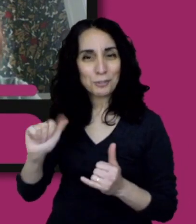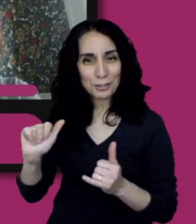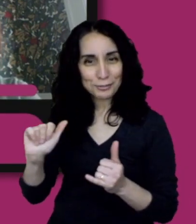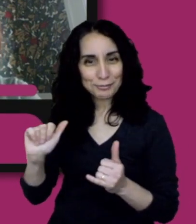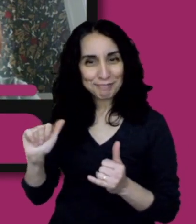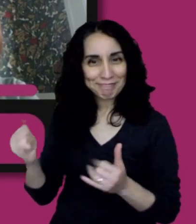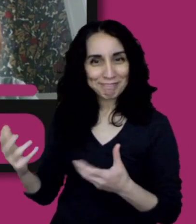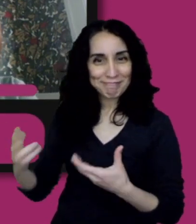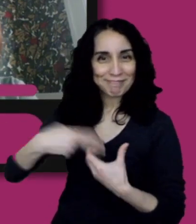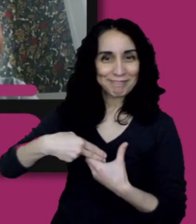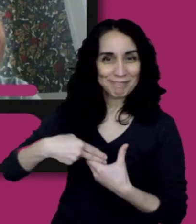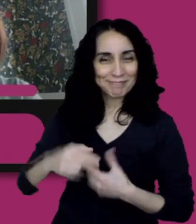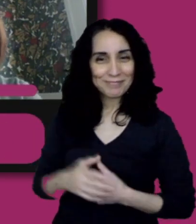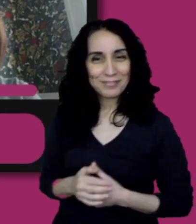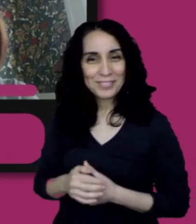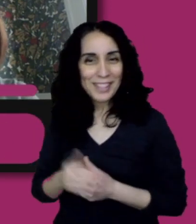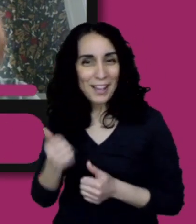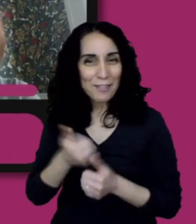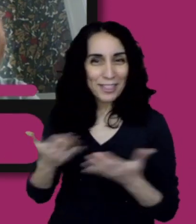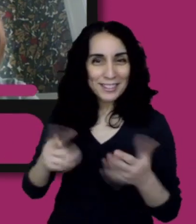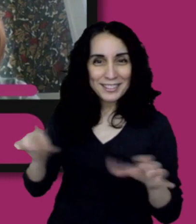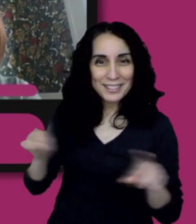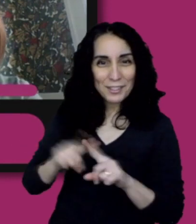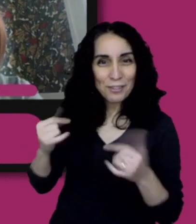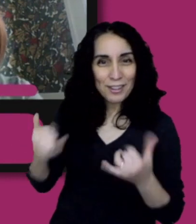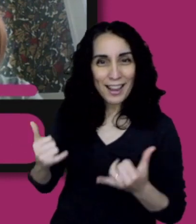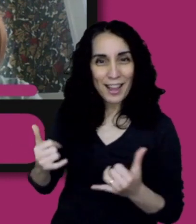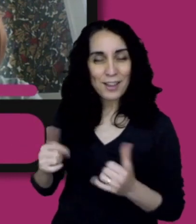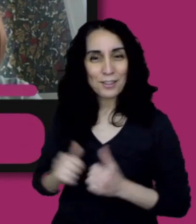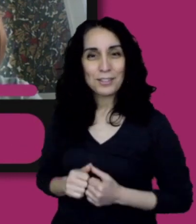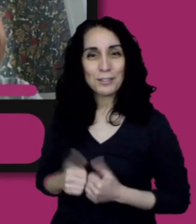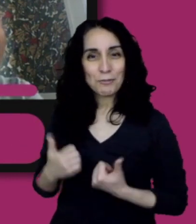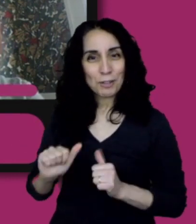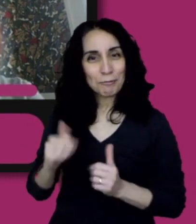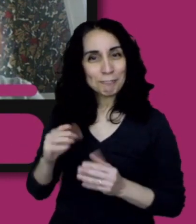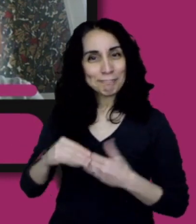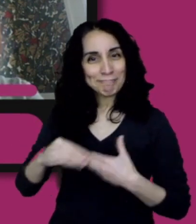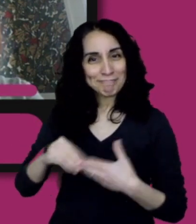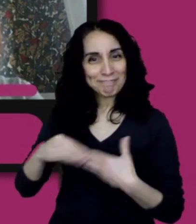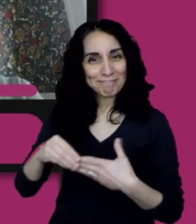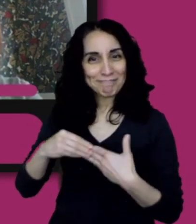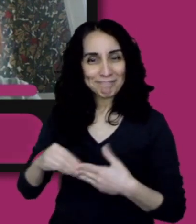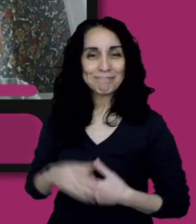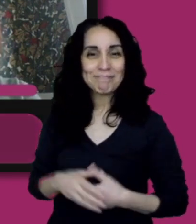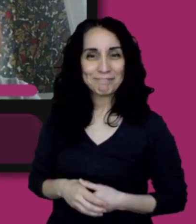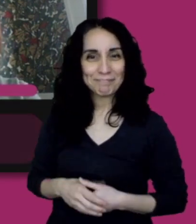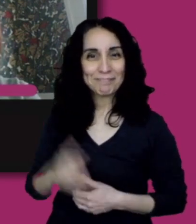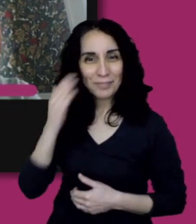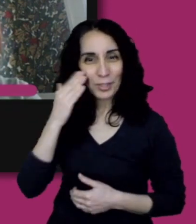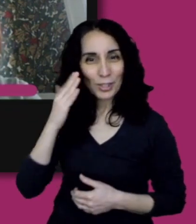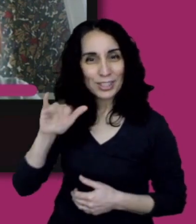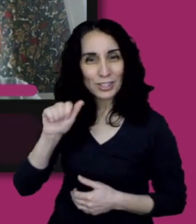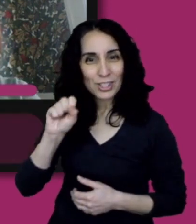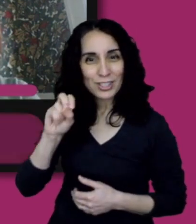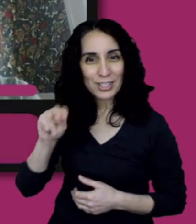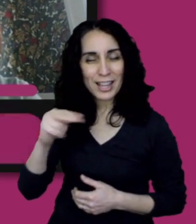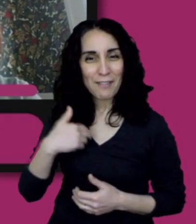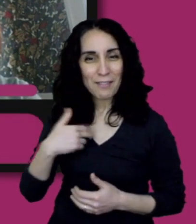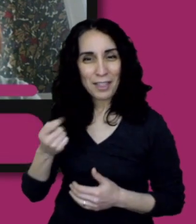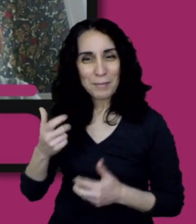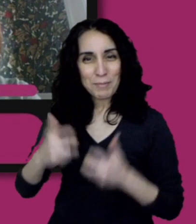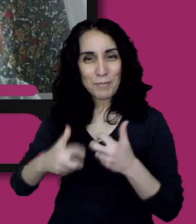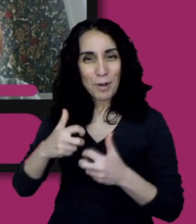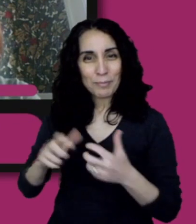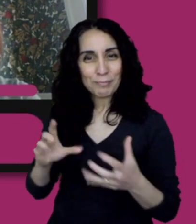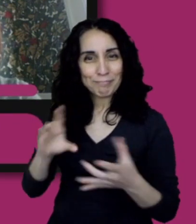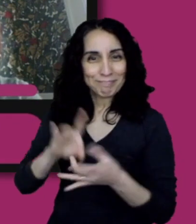trying to reach us. That's one of the fun things about doing everything differently right now, is that we sort of roll with the punches, and Jason, I know, is having